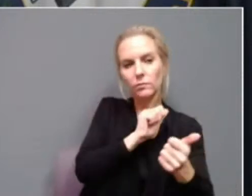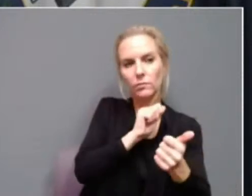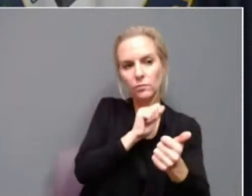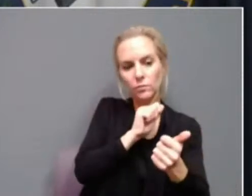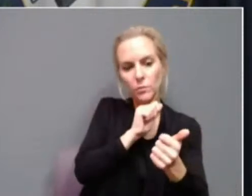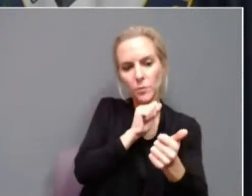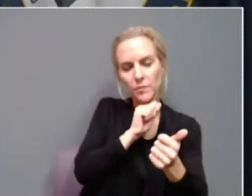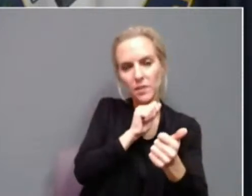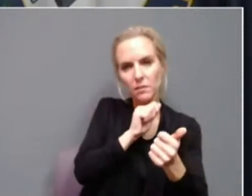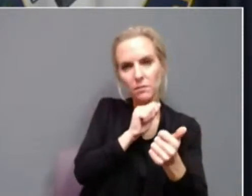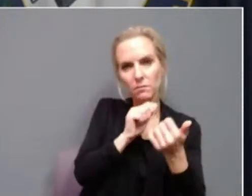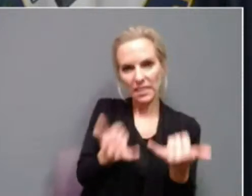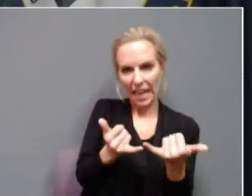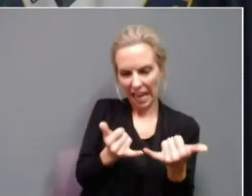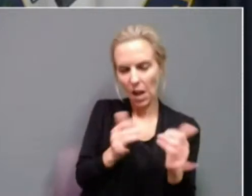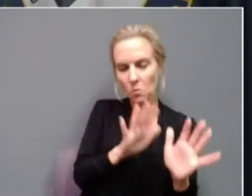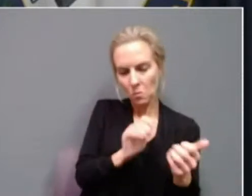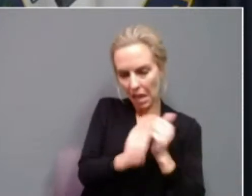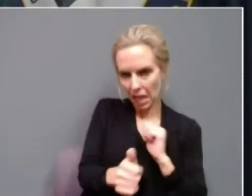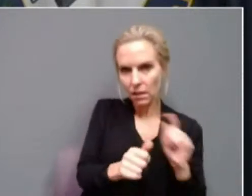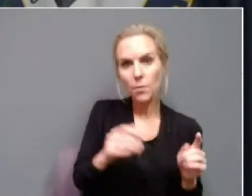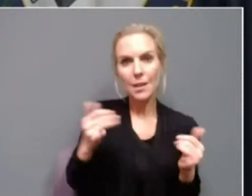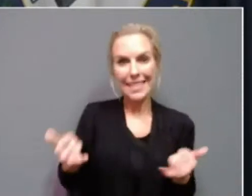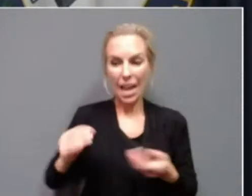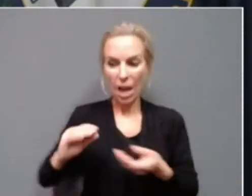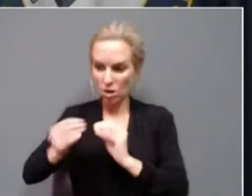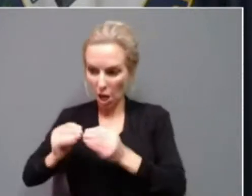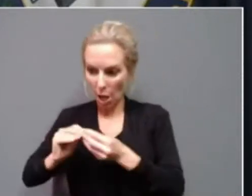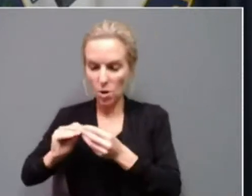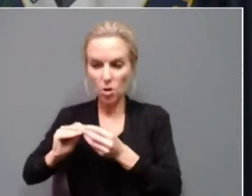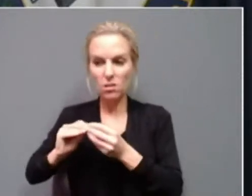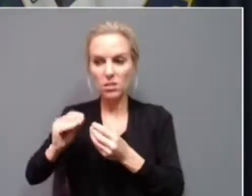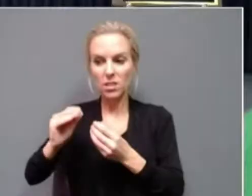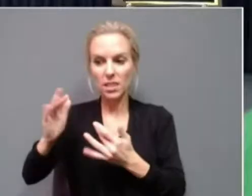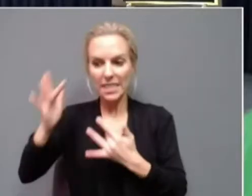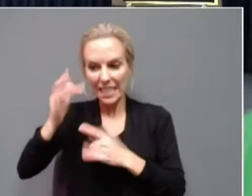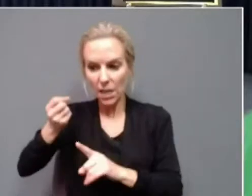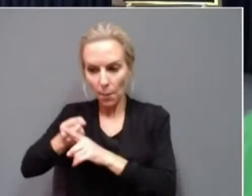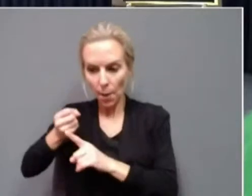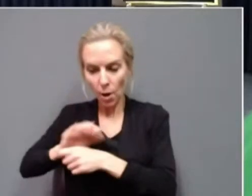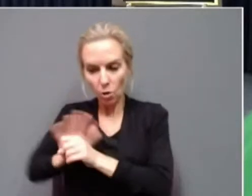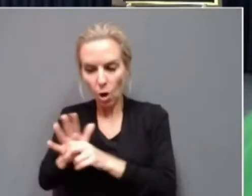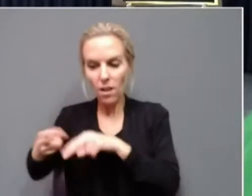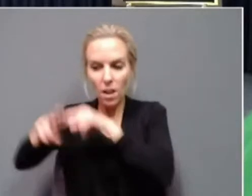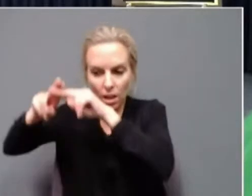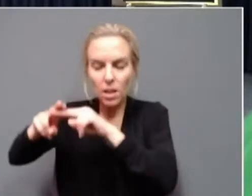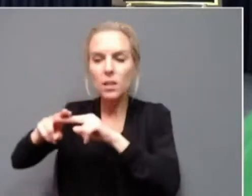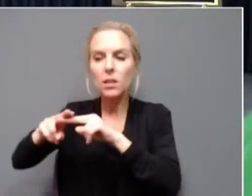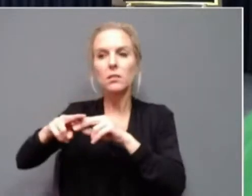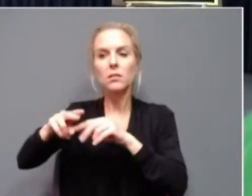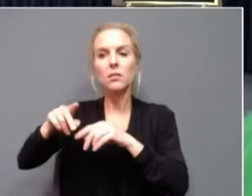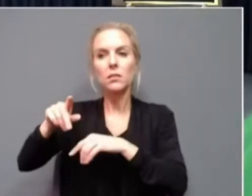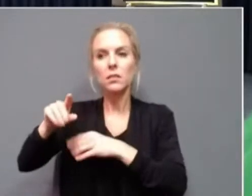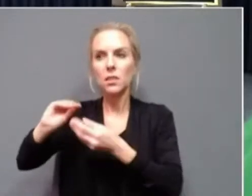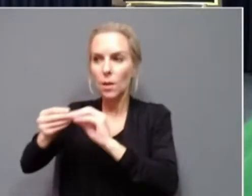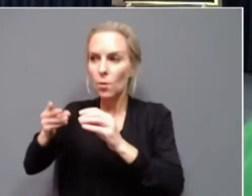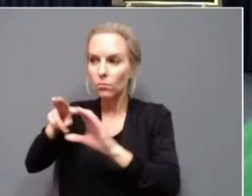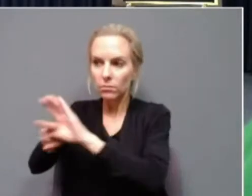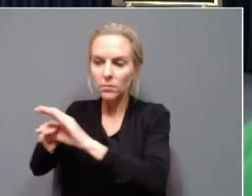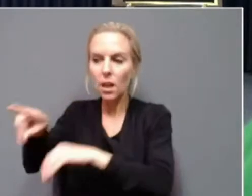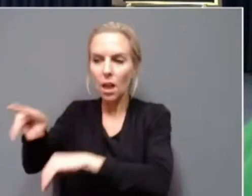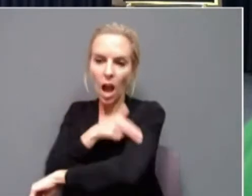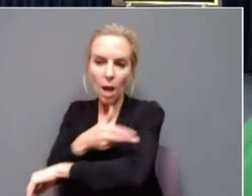but, cases are rising, hospitalizations rising, ICUs are rising. Heard a lot of people talking today about that